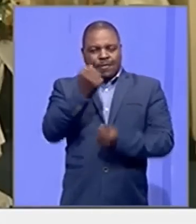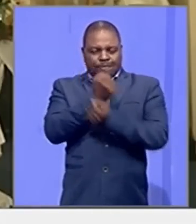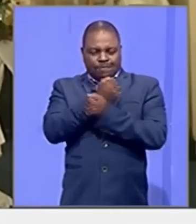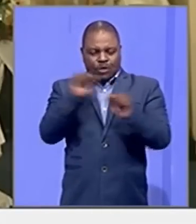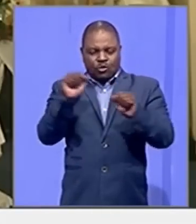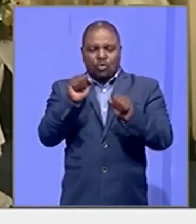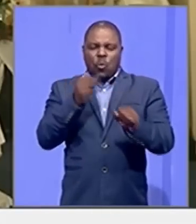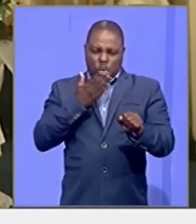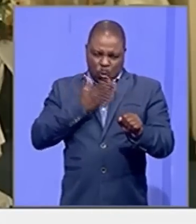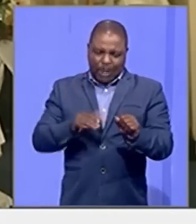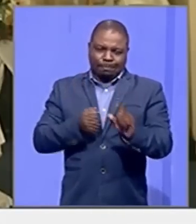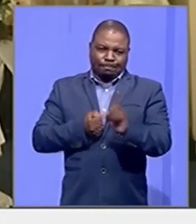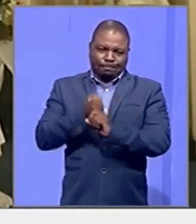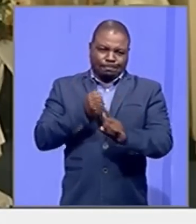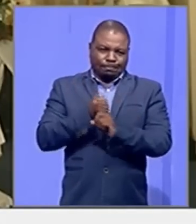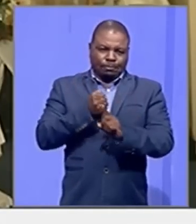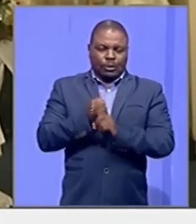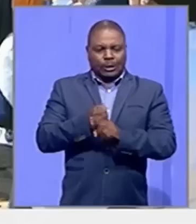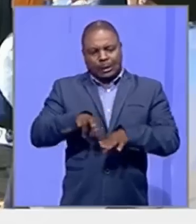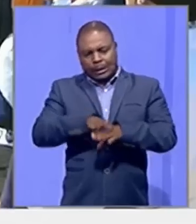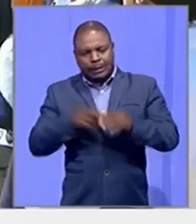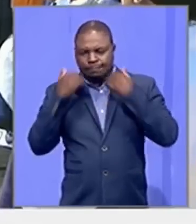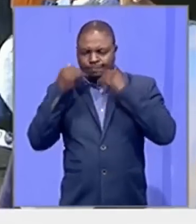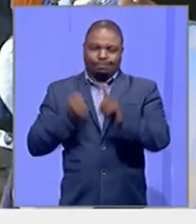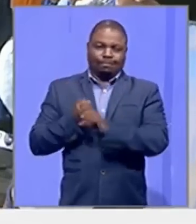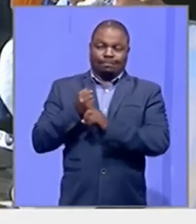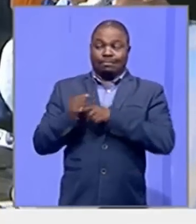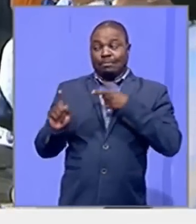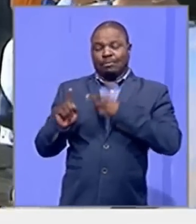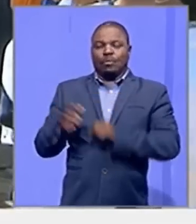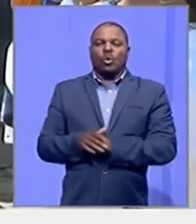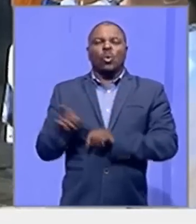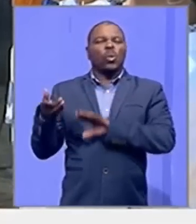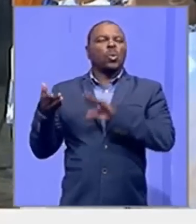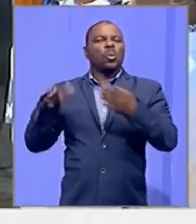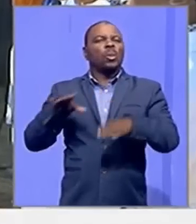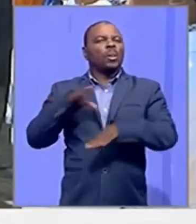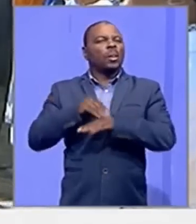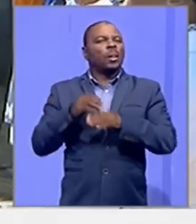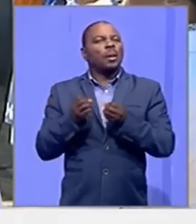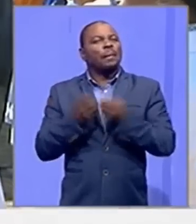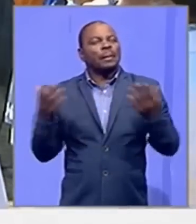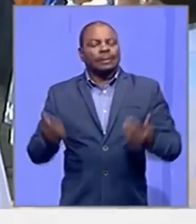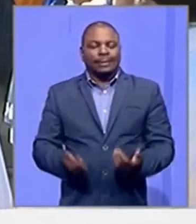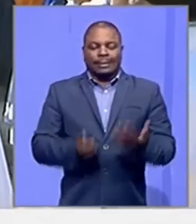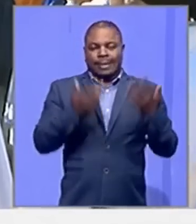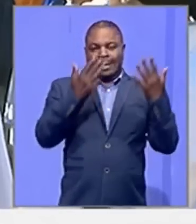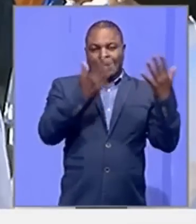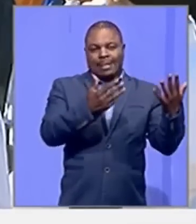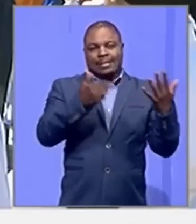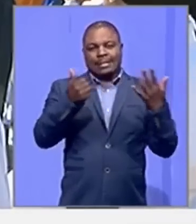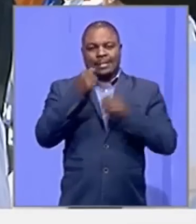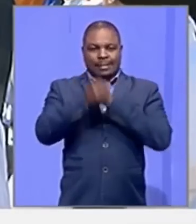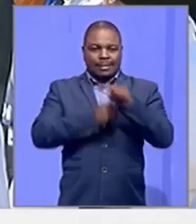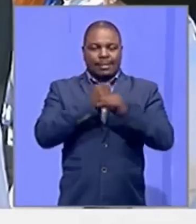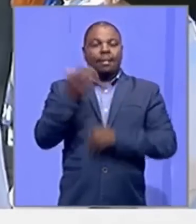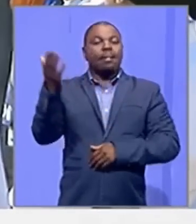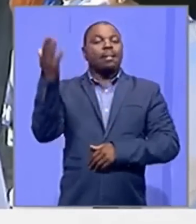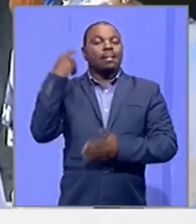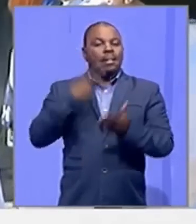demokrasi wo o senago kgethollo ya bosemorafe. O hlokagetše a na le mengwage 96 beke ya go feta